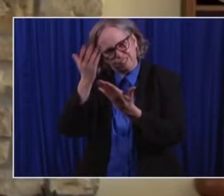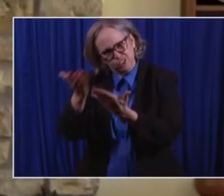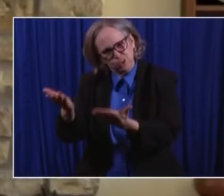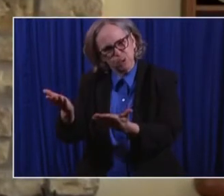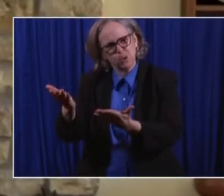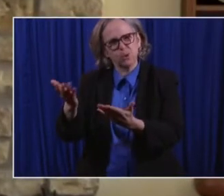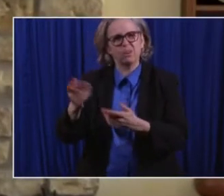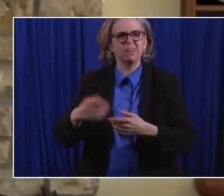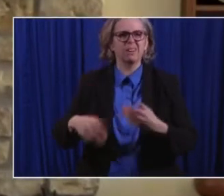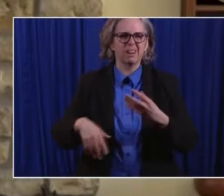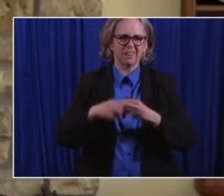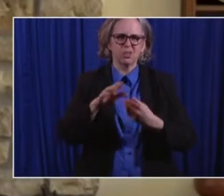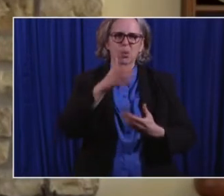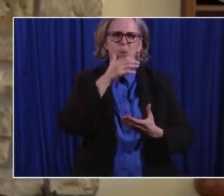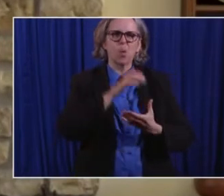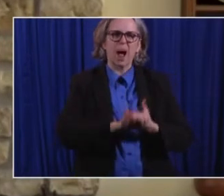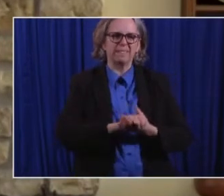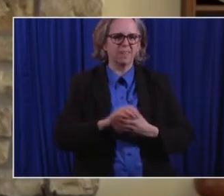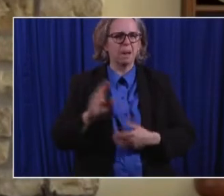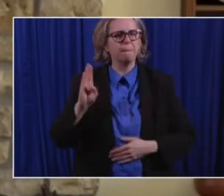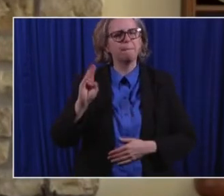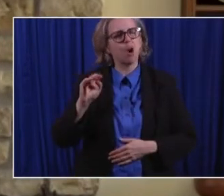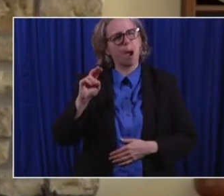Tracy, in our prayers.